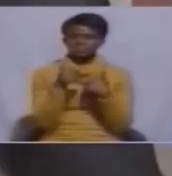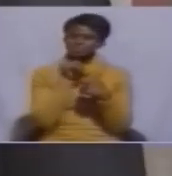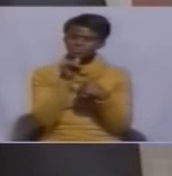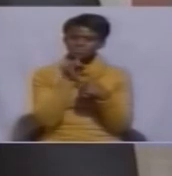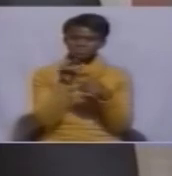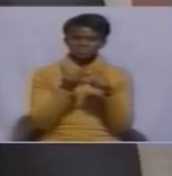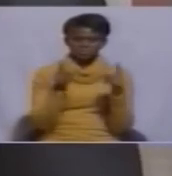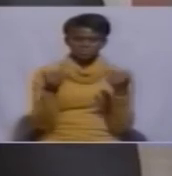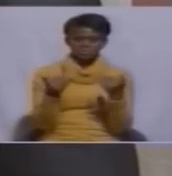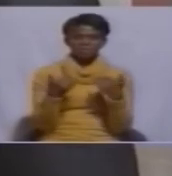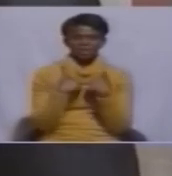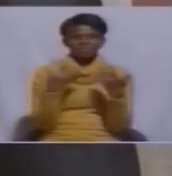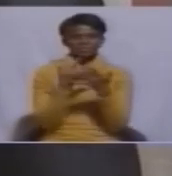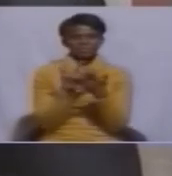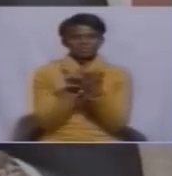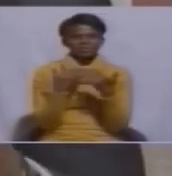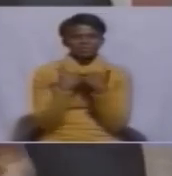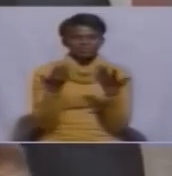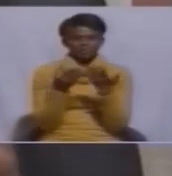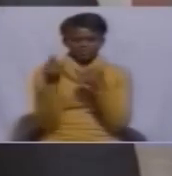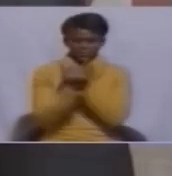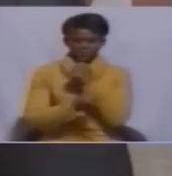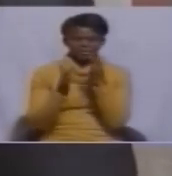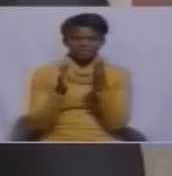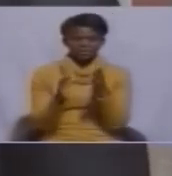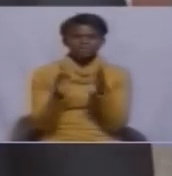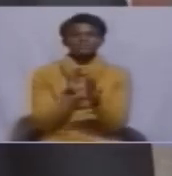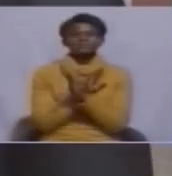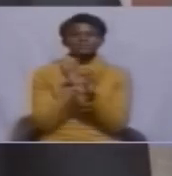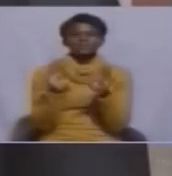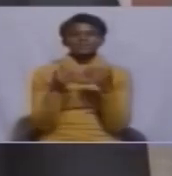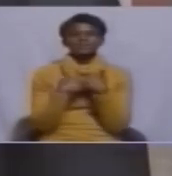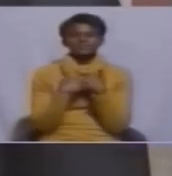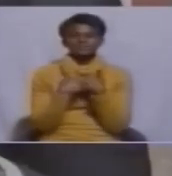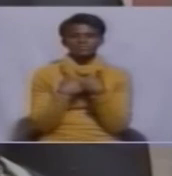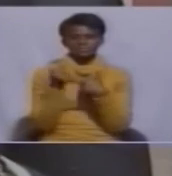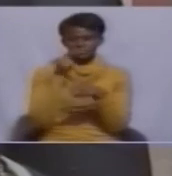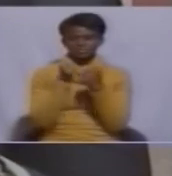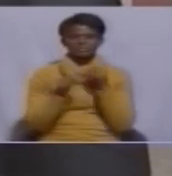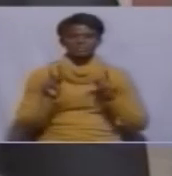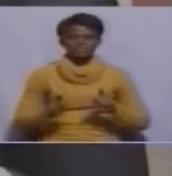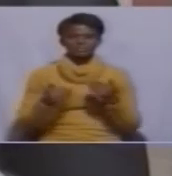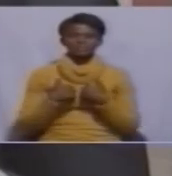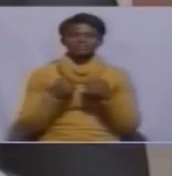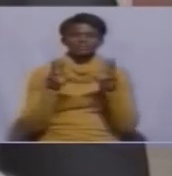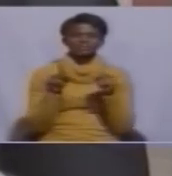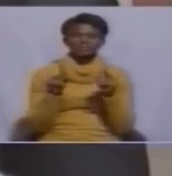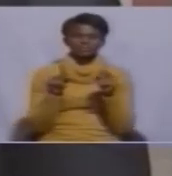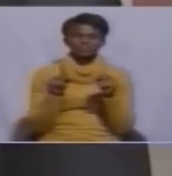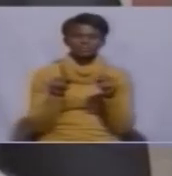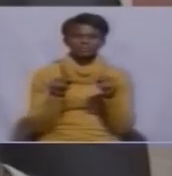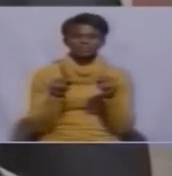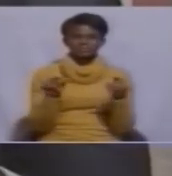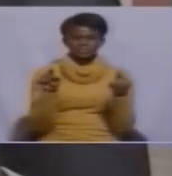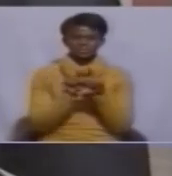But again, there is no fear of foreigners getting Zambian citizenship. Because if a person is